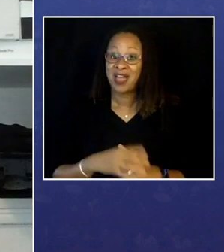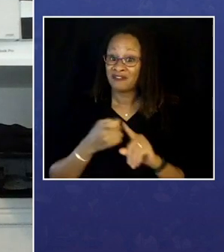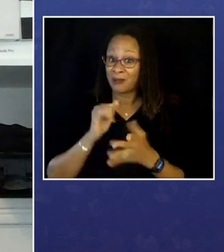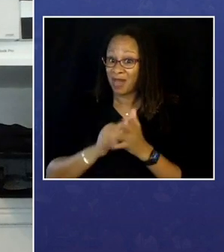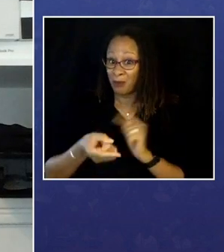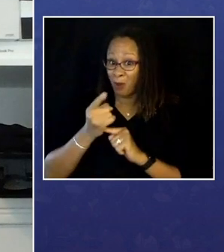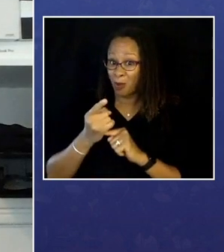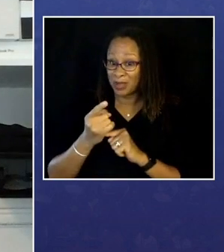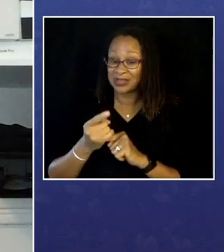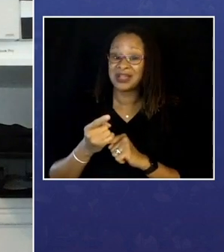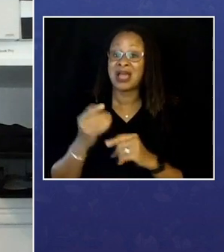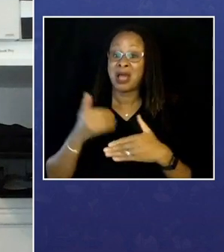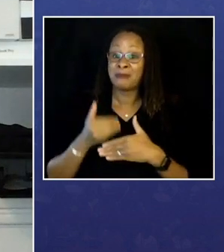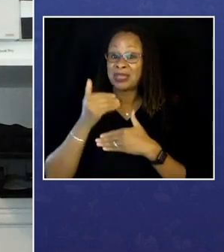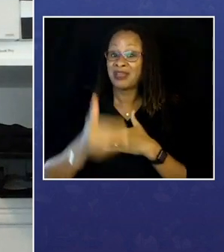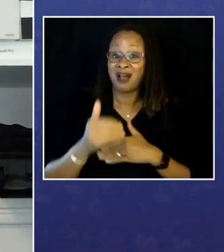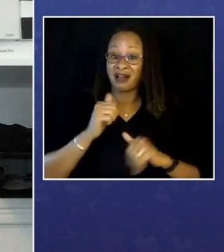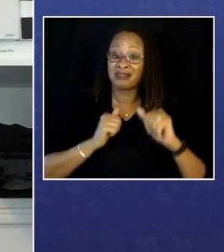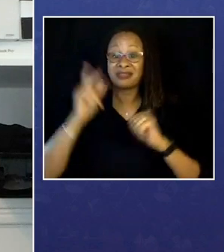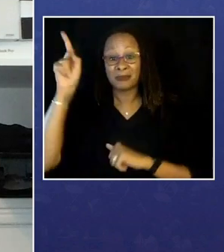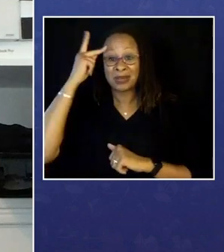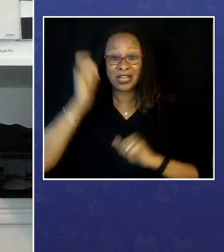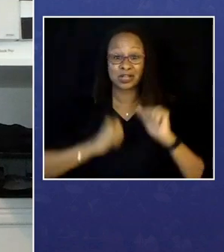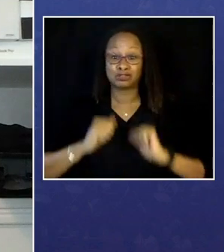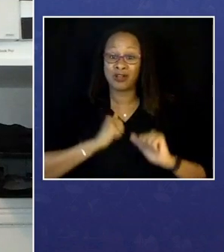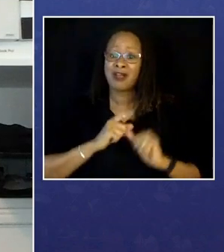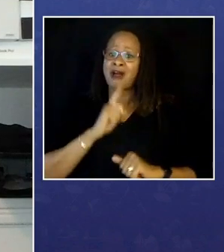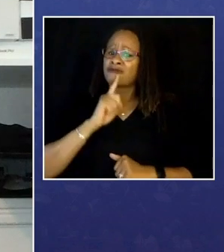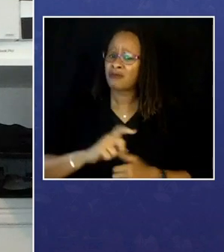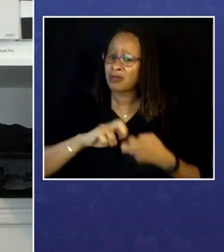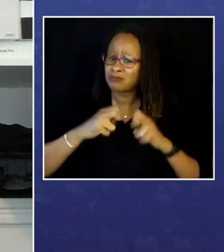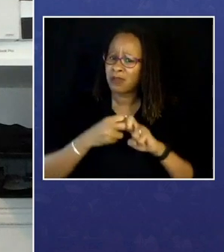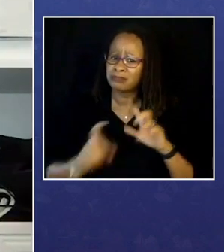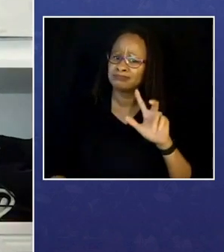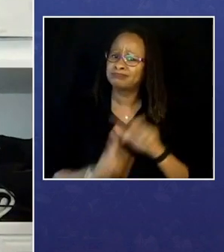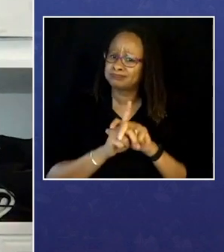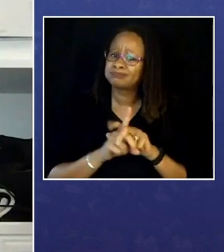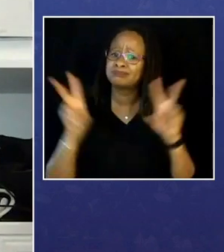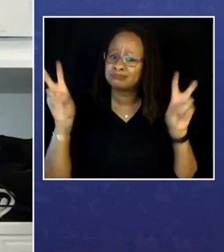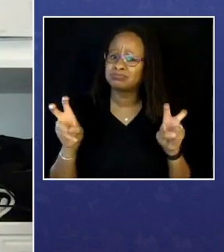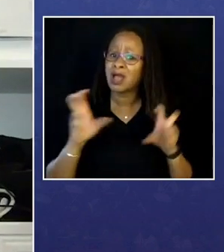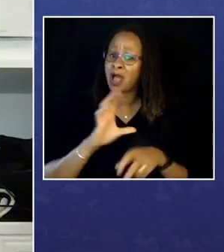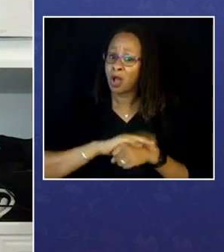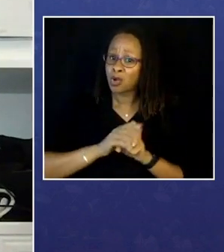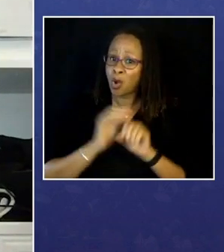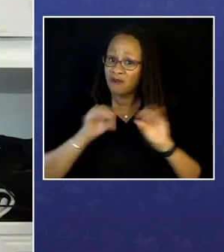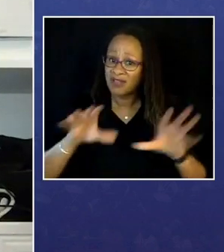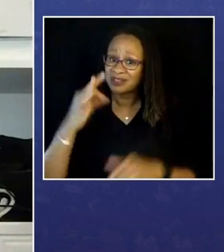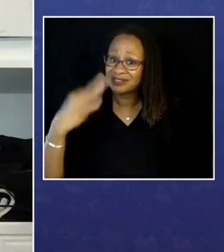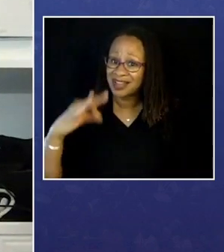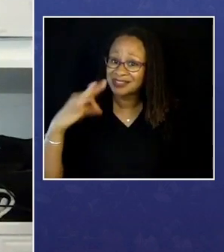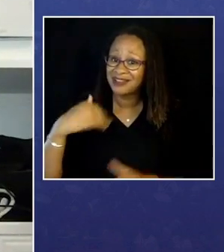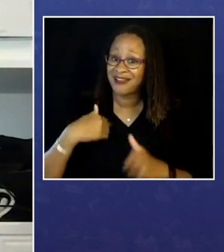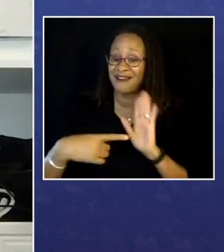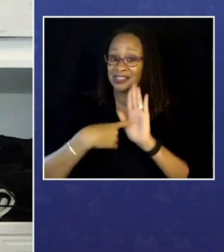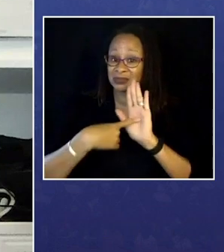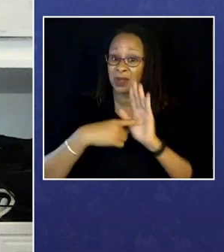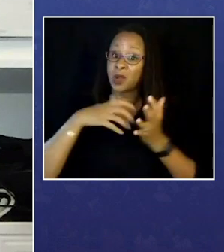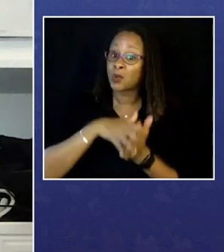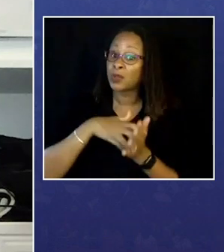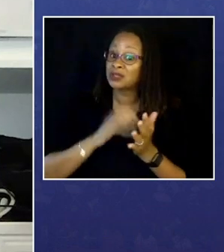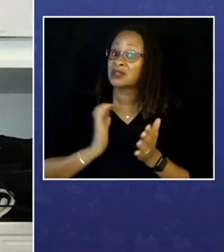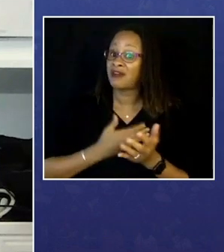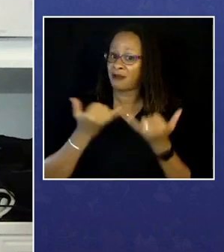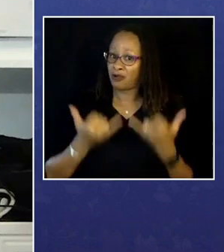then, beyond the political drama, real issues have been at stake. COVID-19 has demonstrated the weakness of